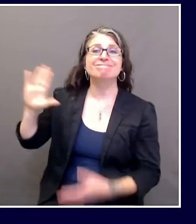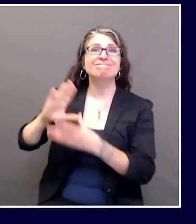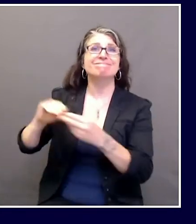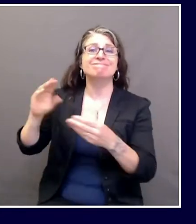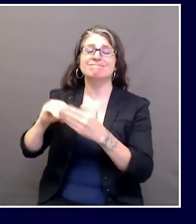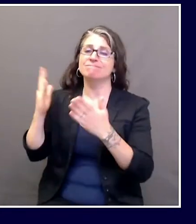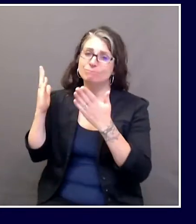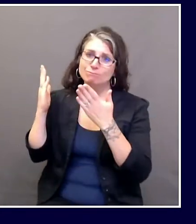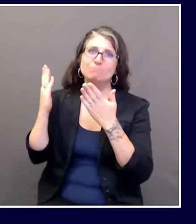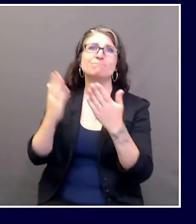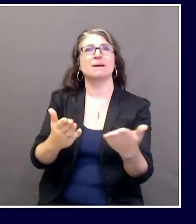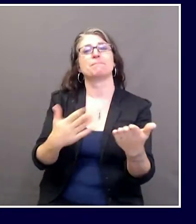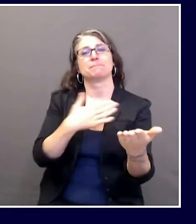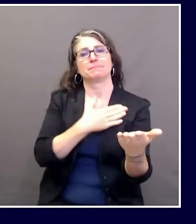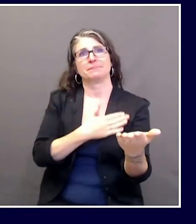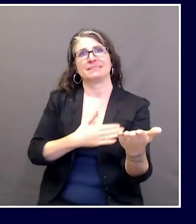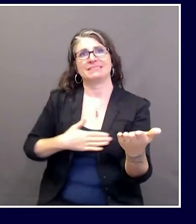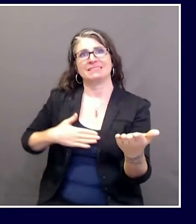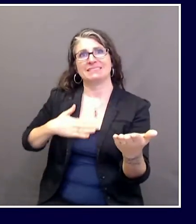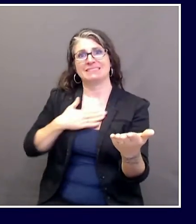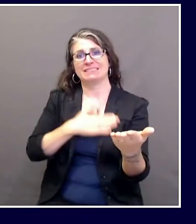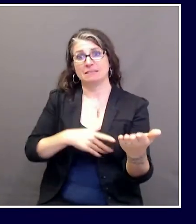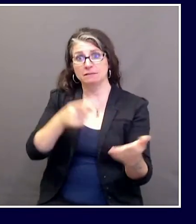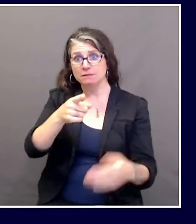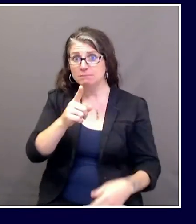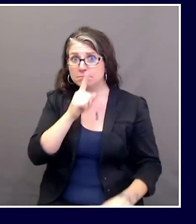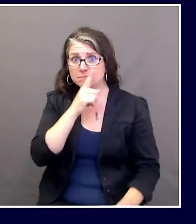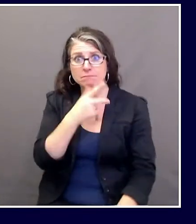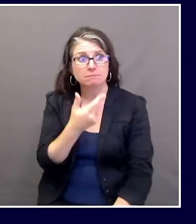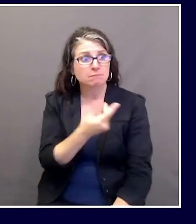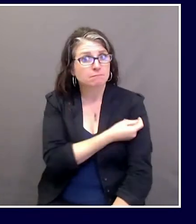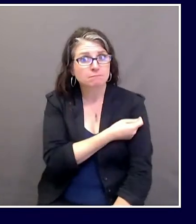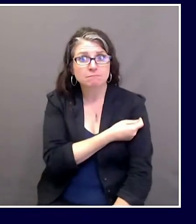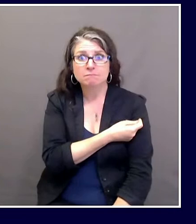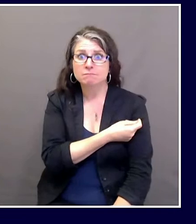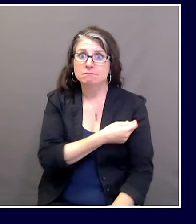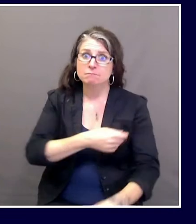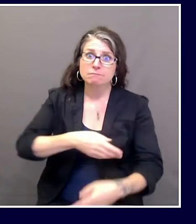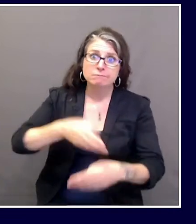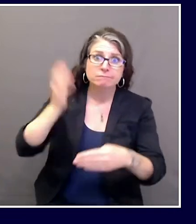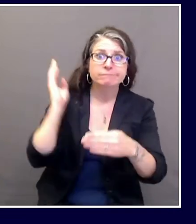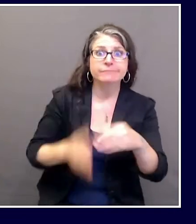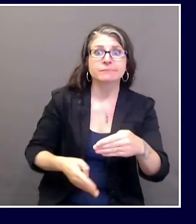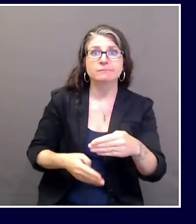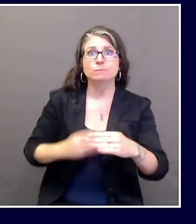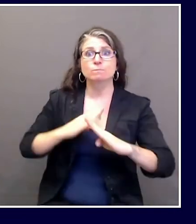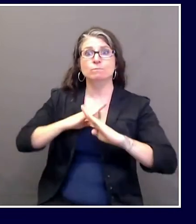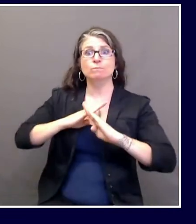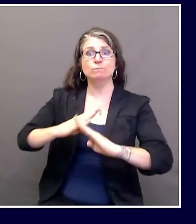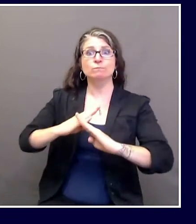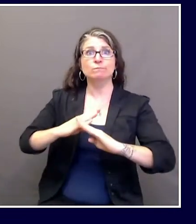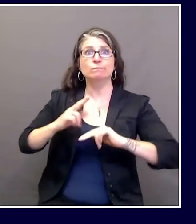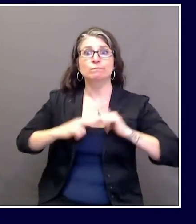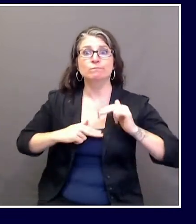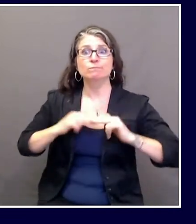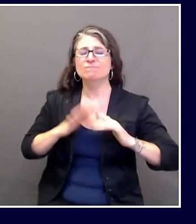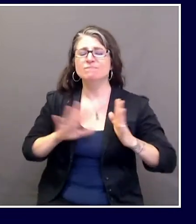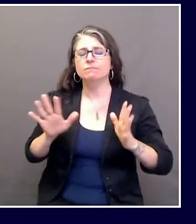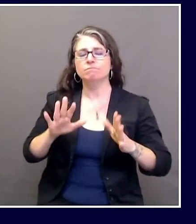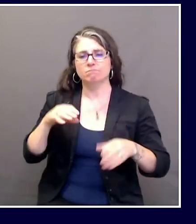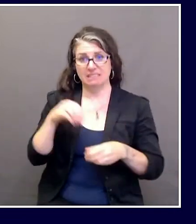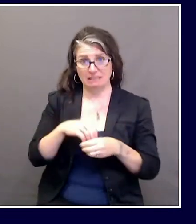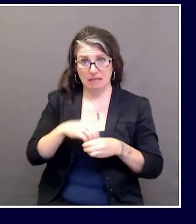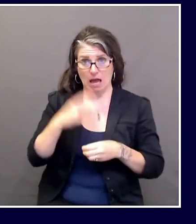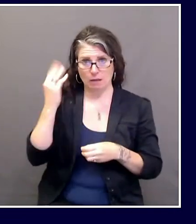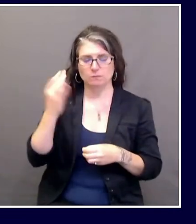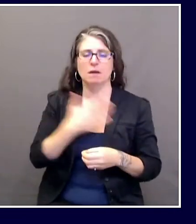vaccinated do wear masks in most indoor settings. So that recommendation continues, and out of recognition